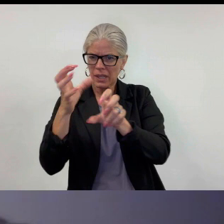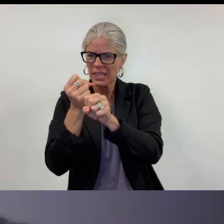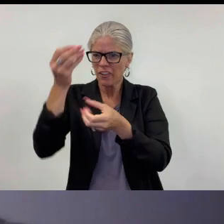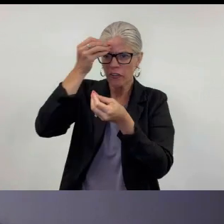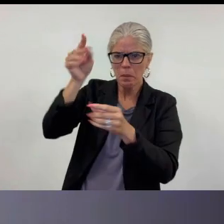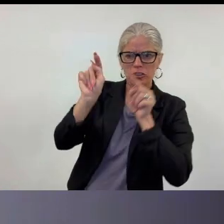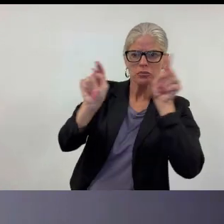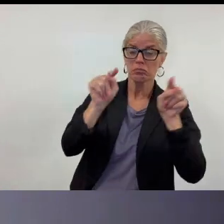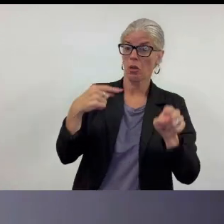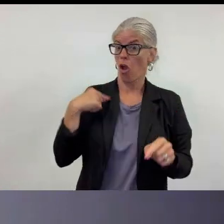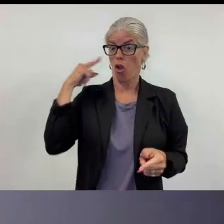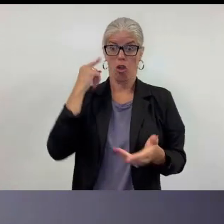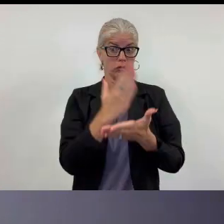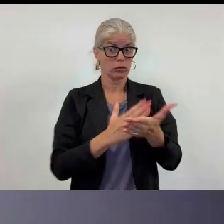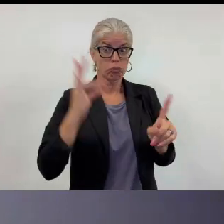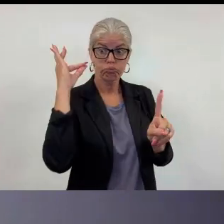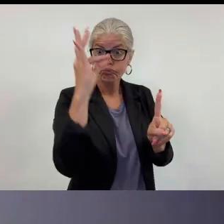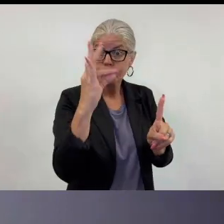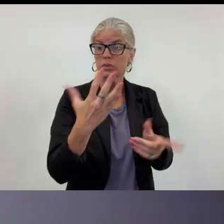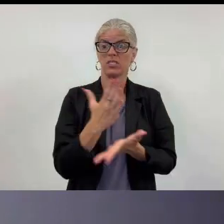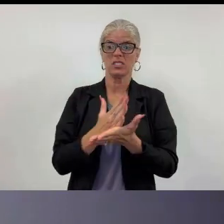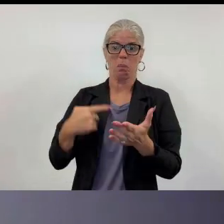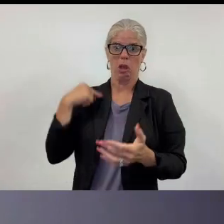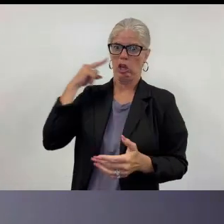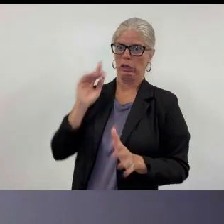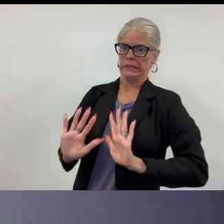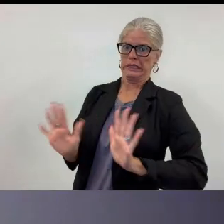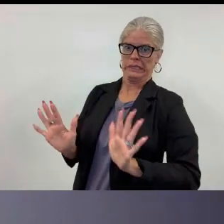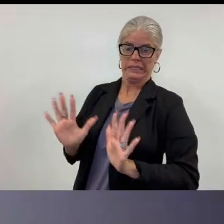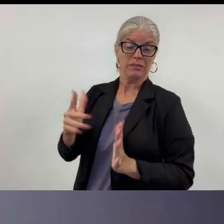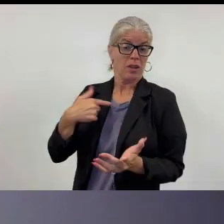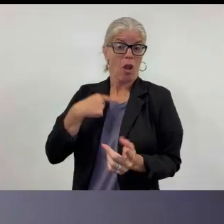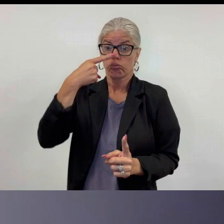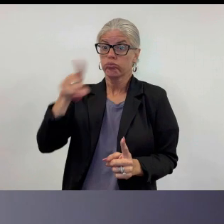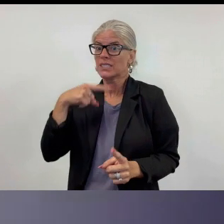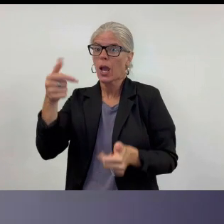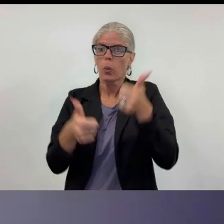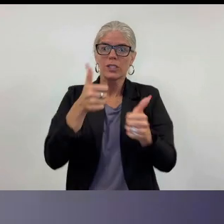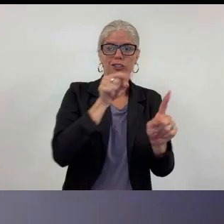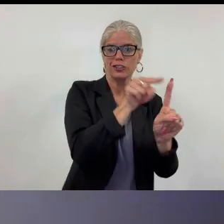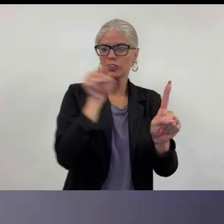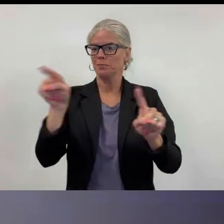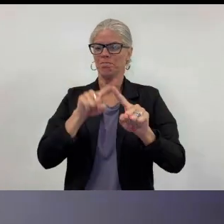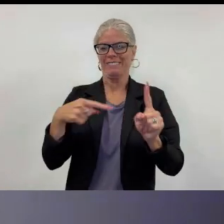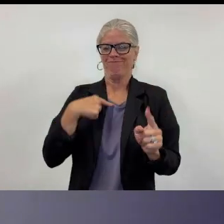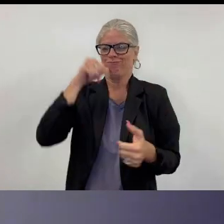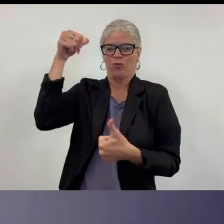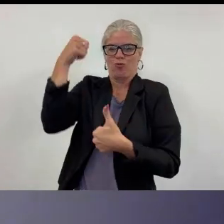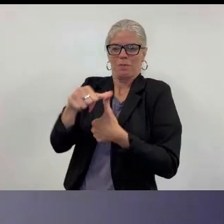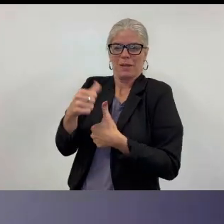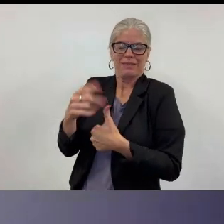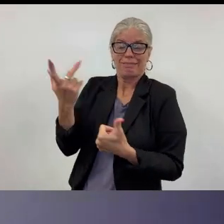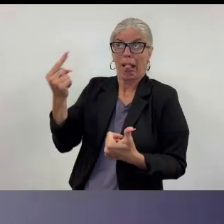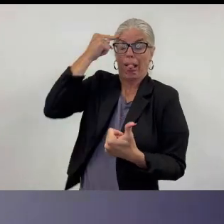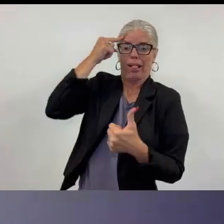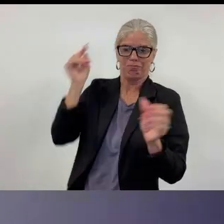heard are wonderful, some I've heard are not so wonderful. I would love to tell you which are which, but I just don't remember now because it comes to me at